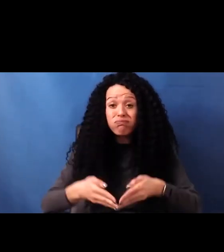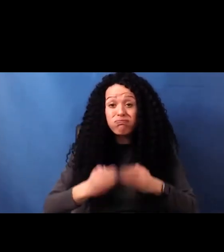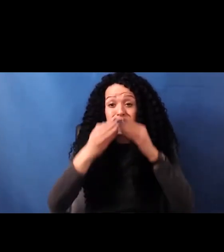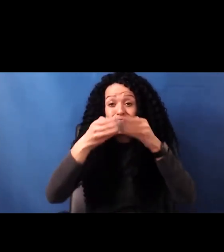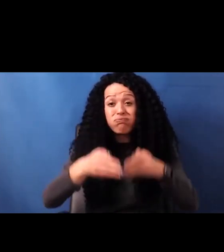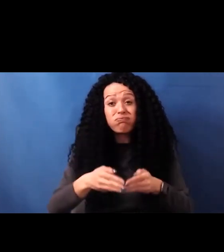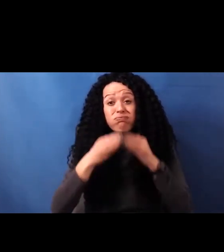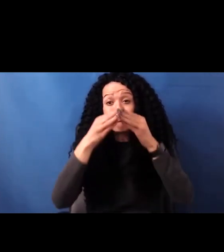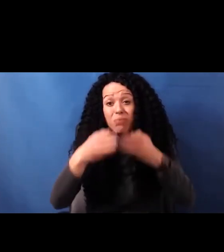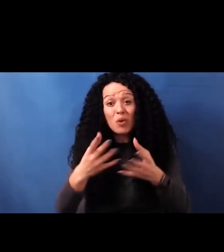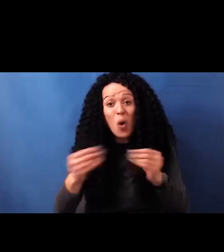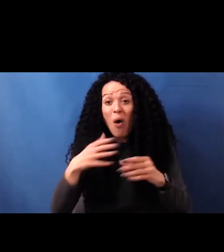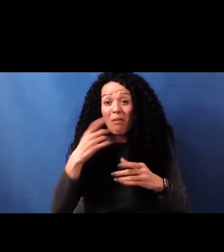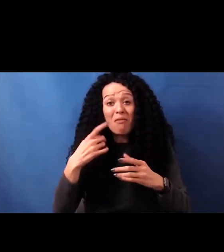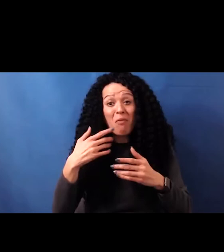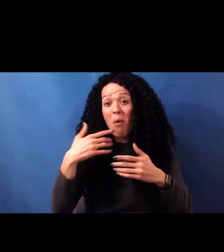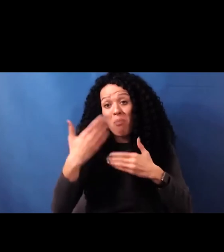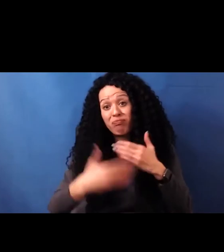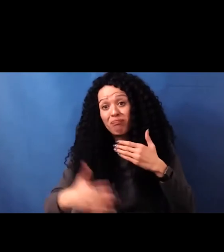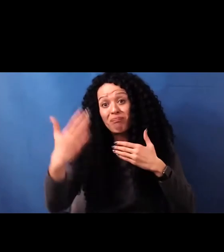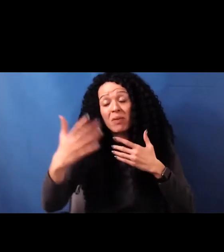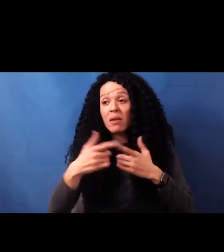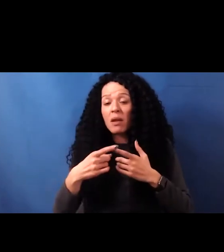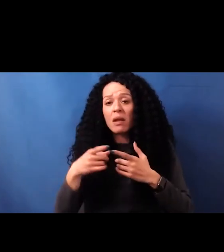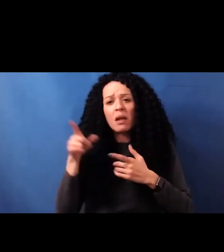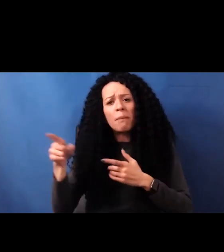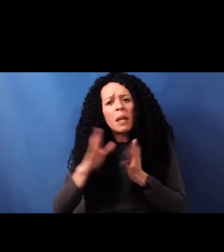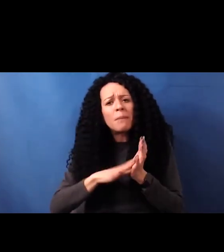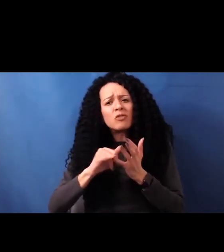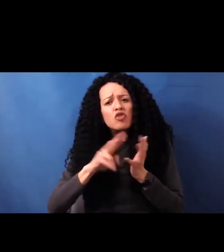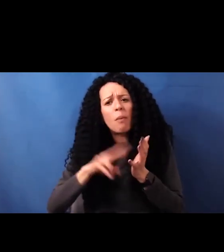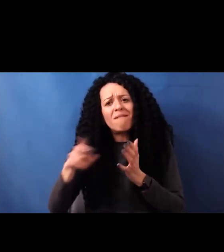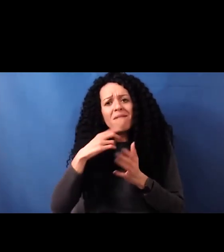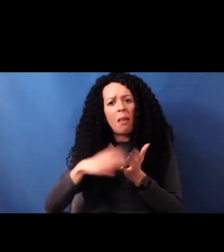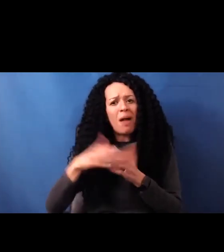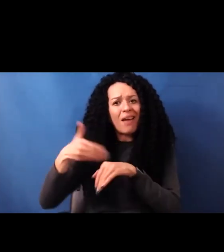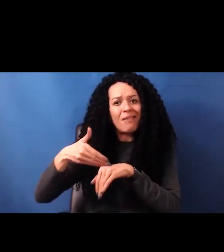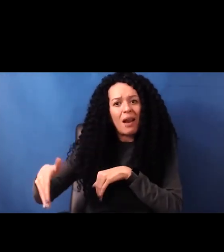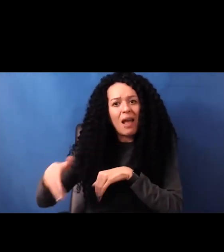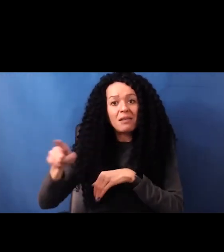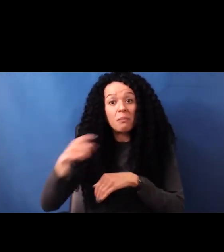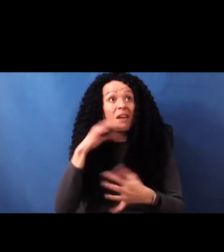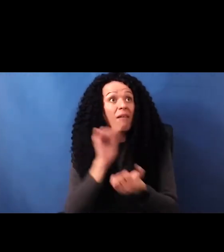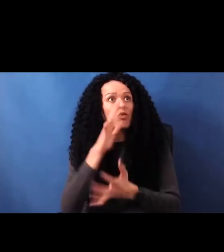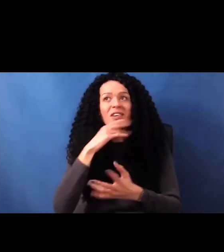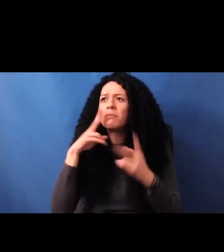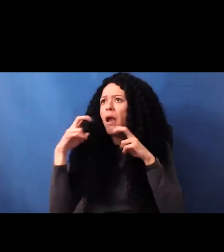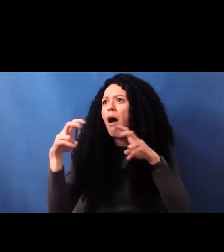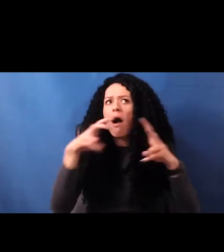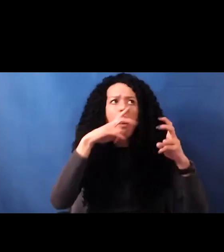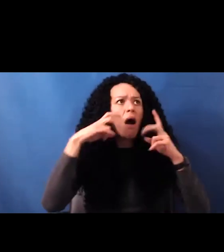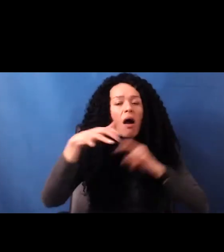sea and her mother's neglect gave her the freedom to explore her surroundings as a child, and